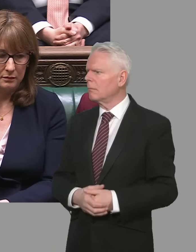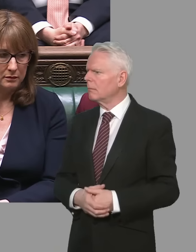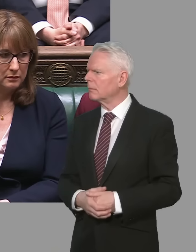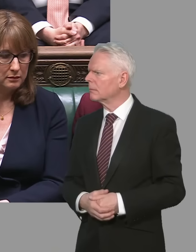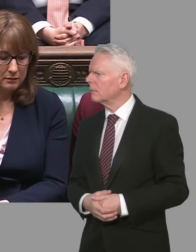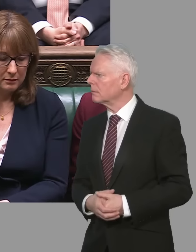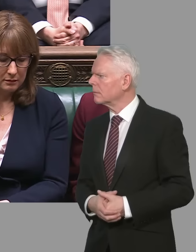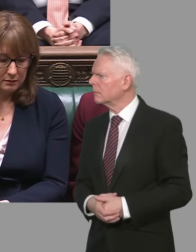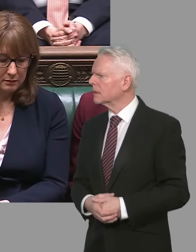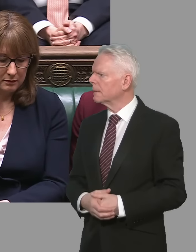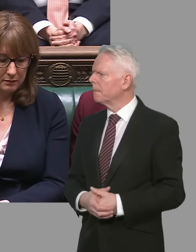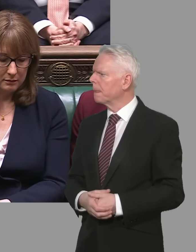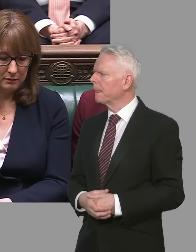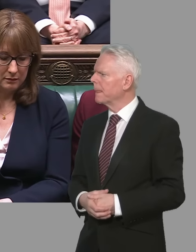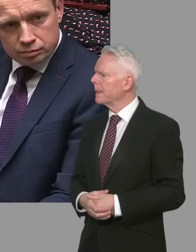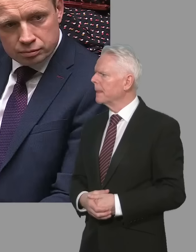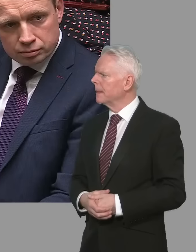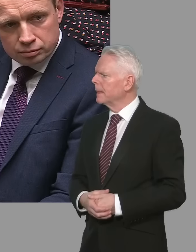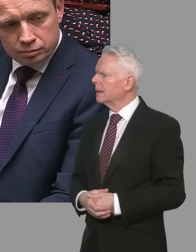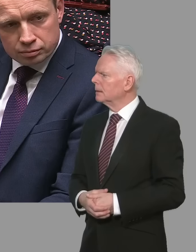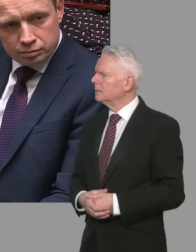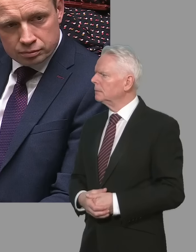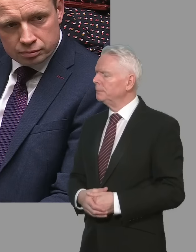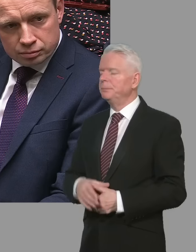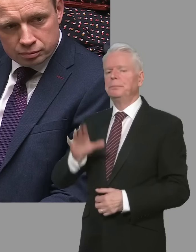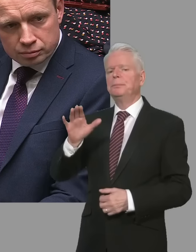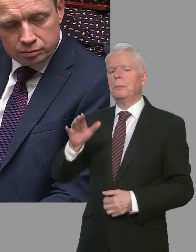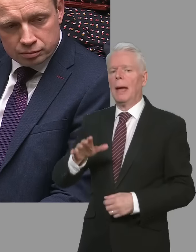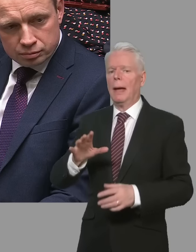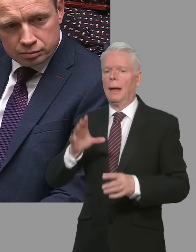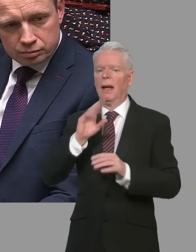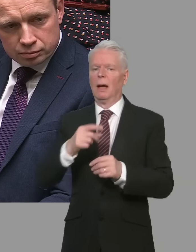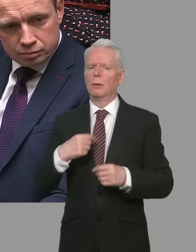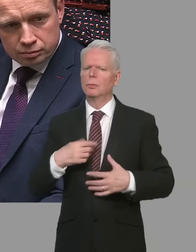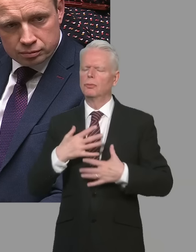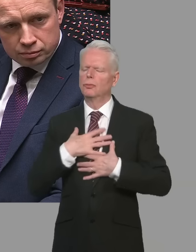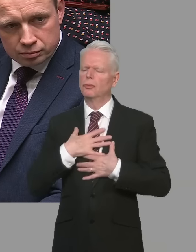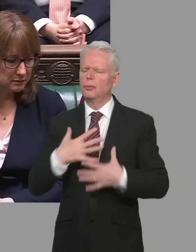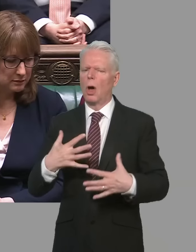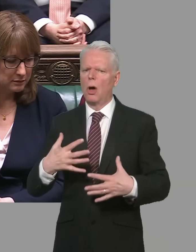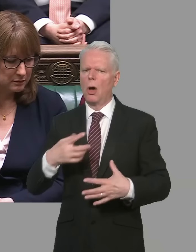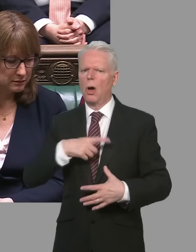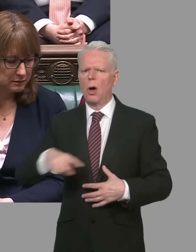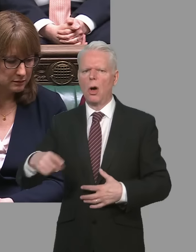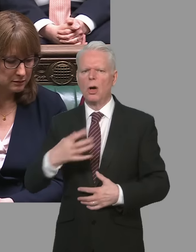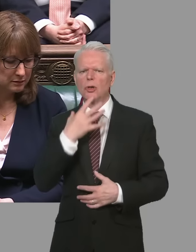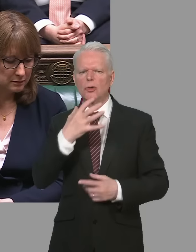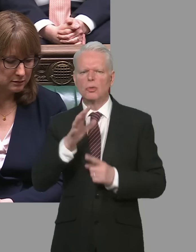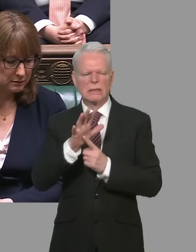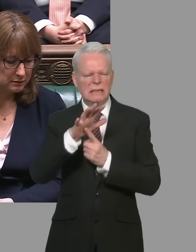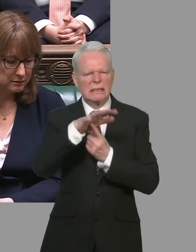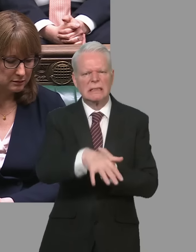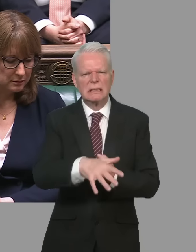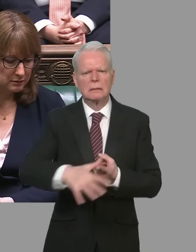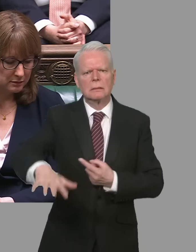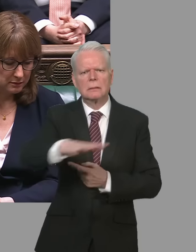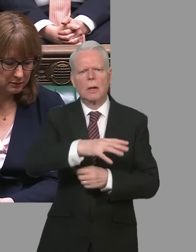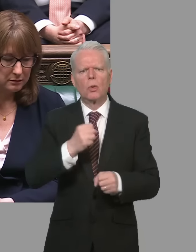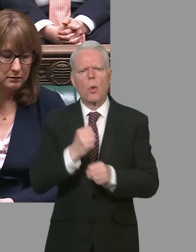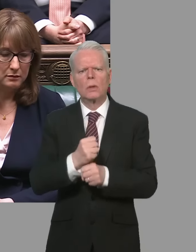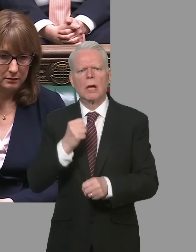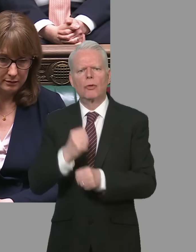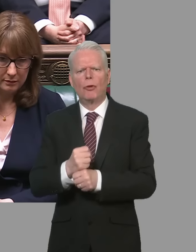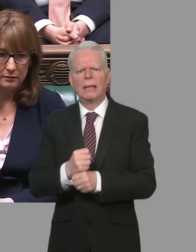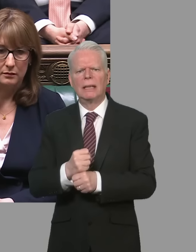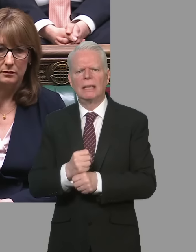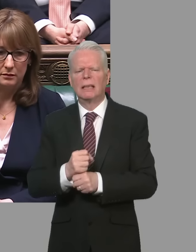absolutely clear that an attack on British Jews is an attack on all of us. And, Mr. Speaker, on Monday morning I met Jewish